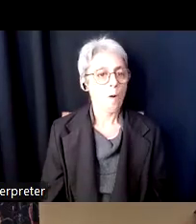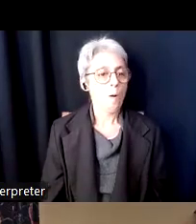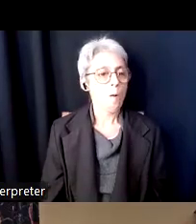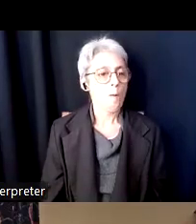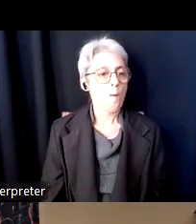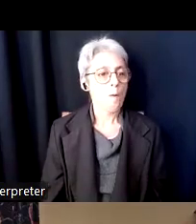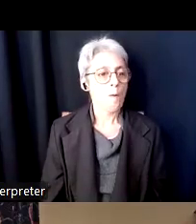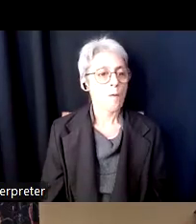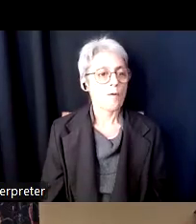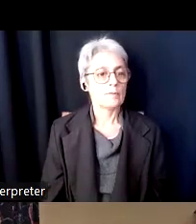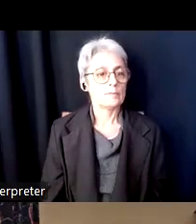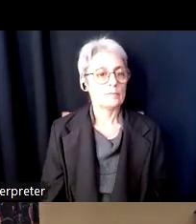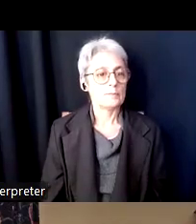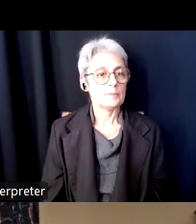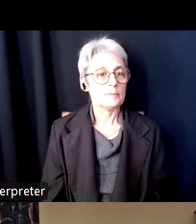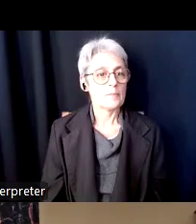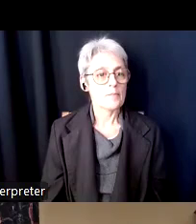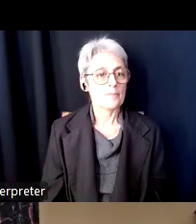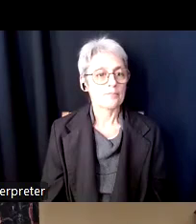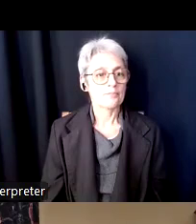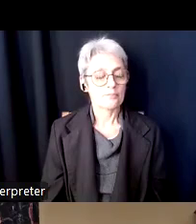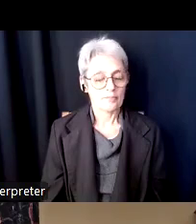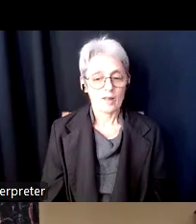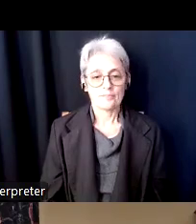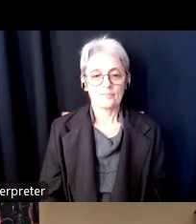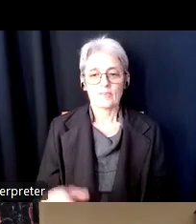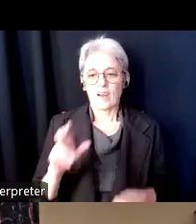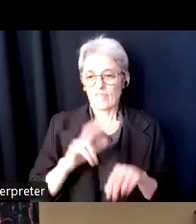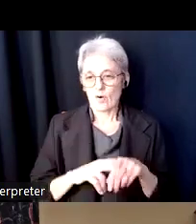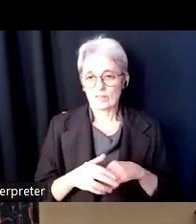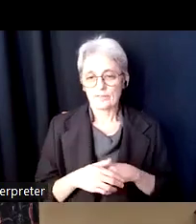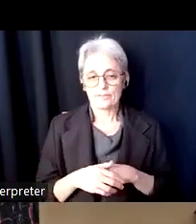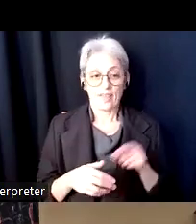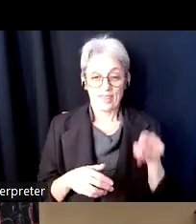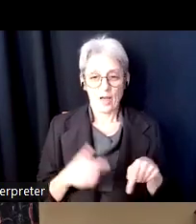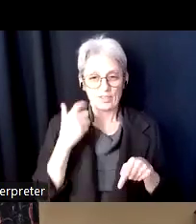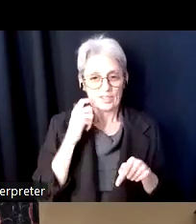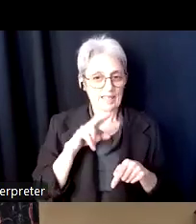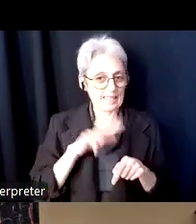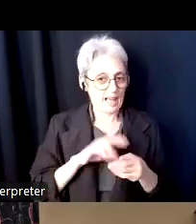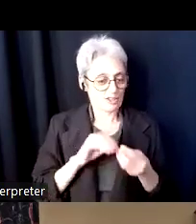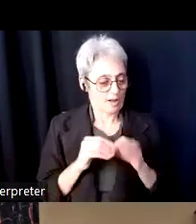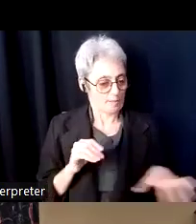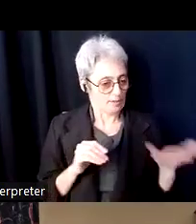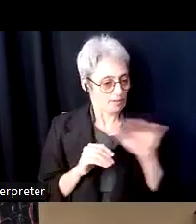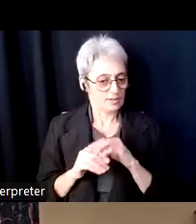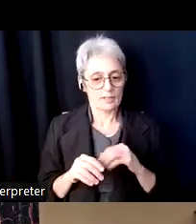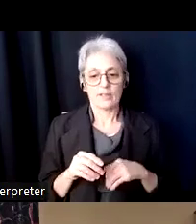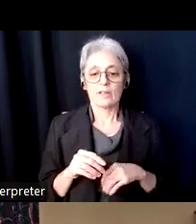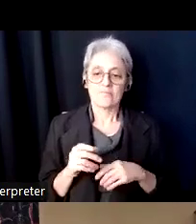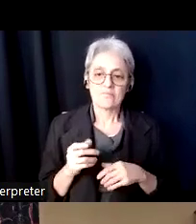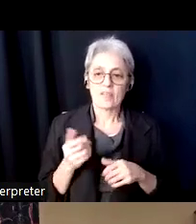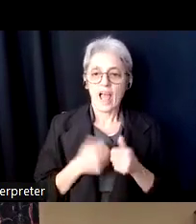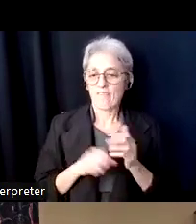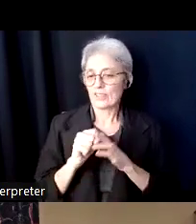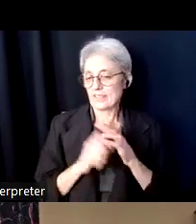And of course, I was just talking about national numbers, but self-direction enrollment increases do vary state to